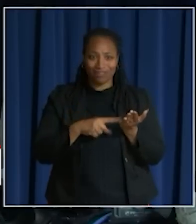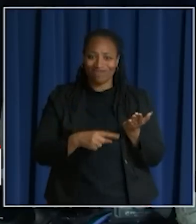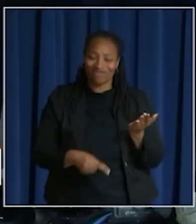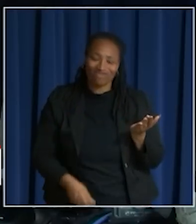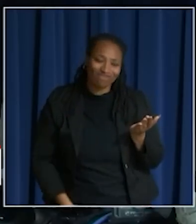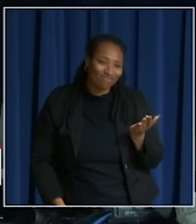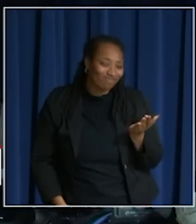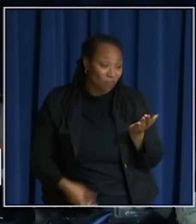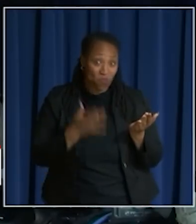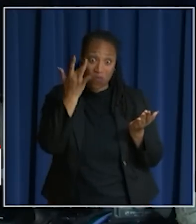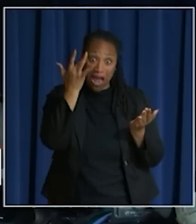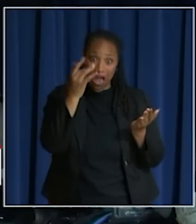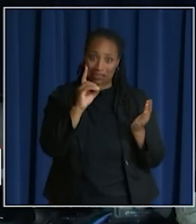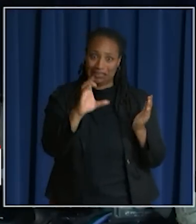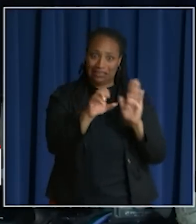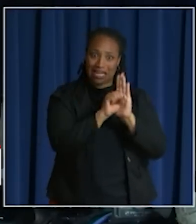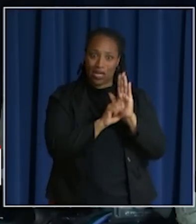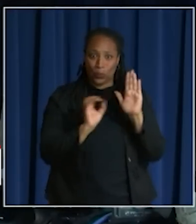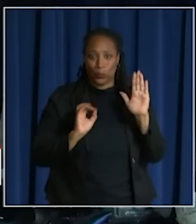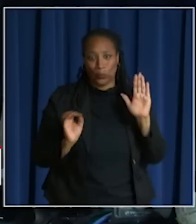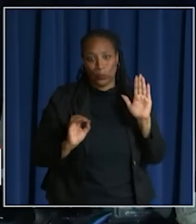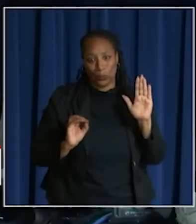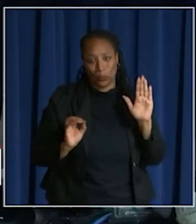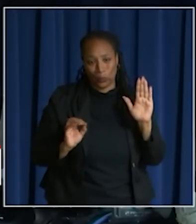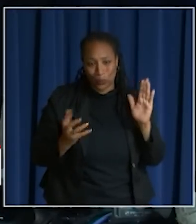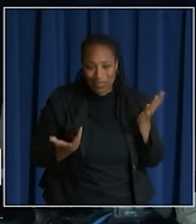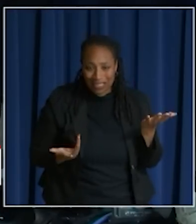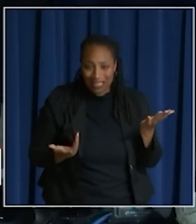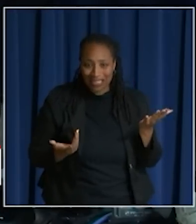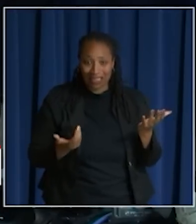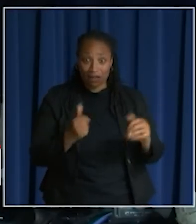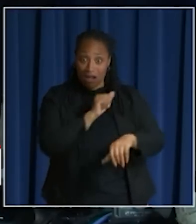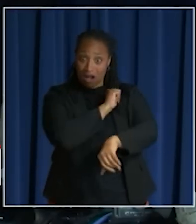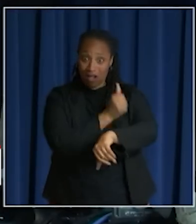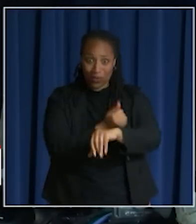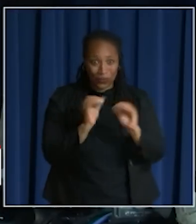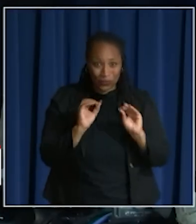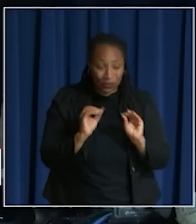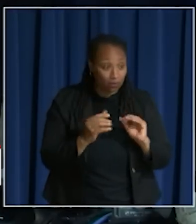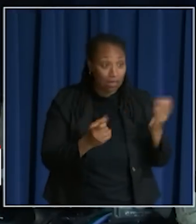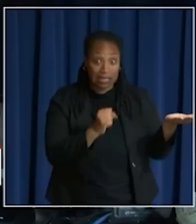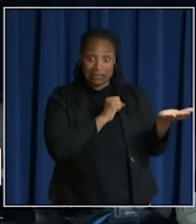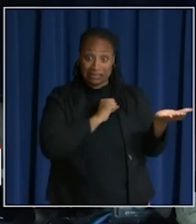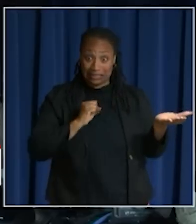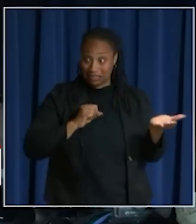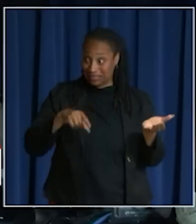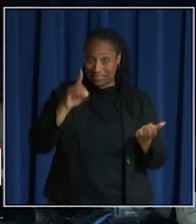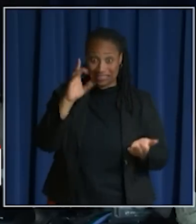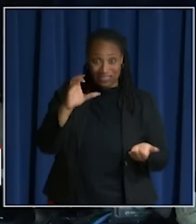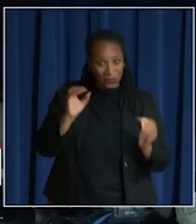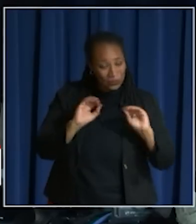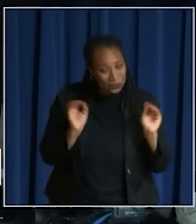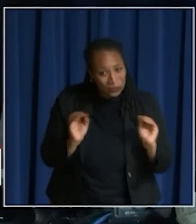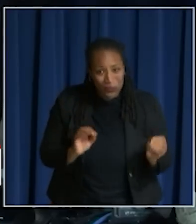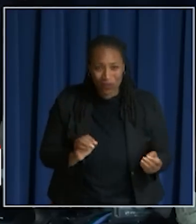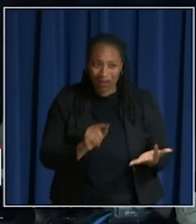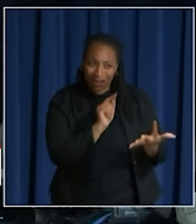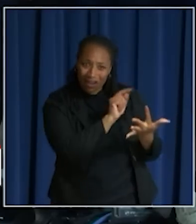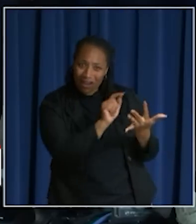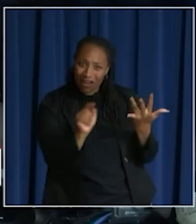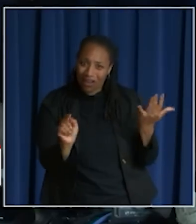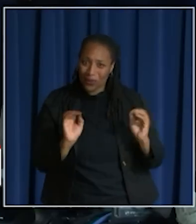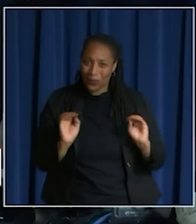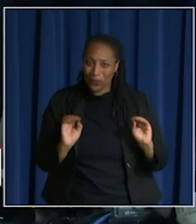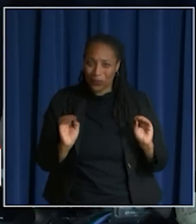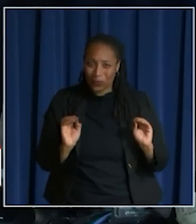have senators, that the federal government can do. Yeah. Jim Kuzengera from the Boston Globe. Yeah.